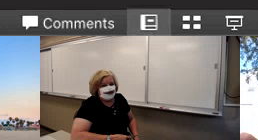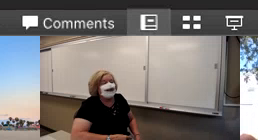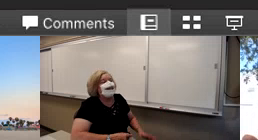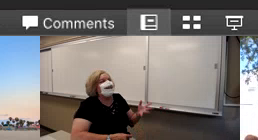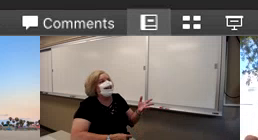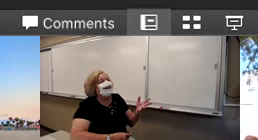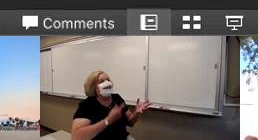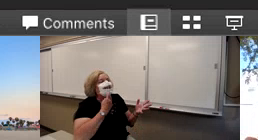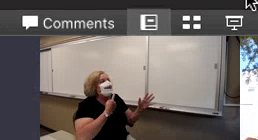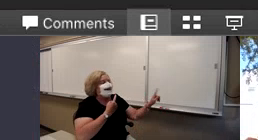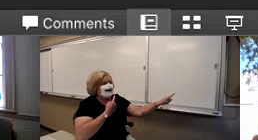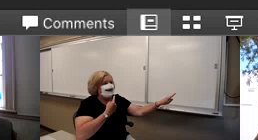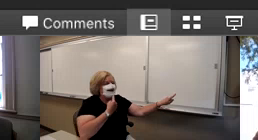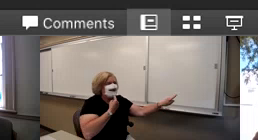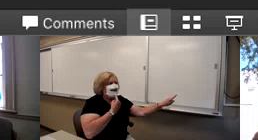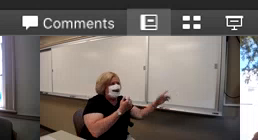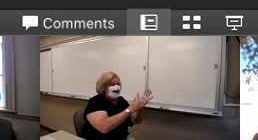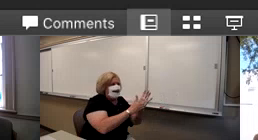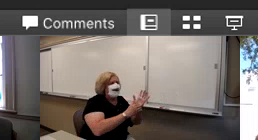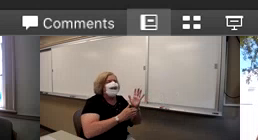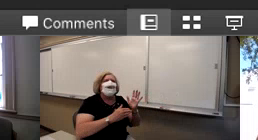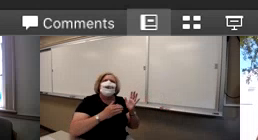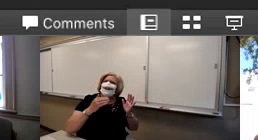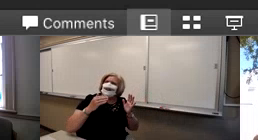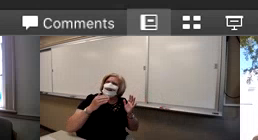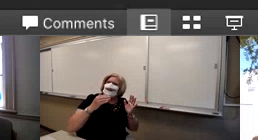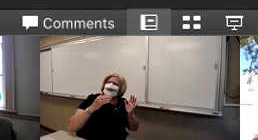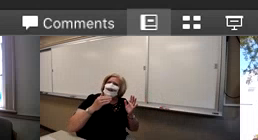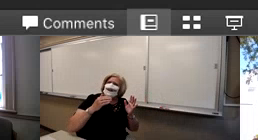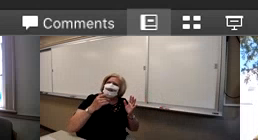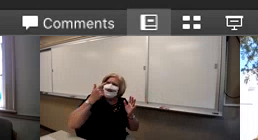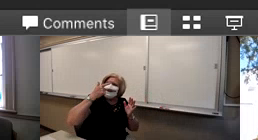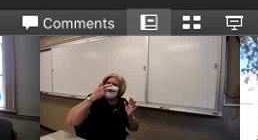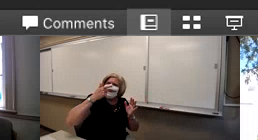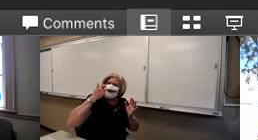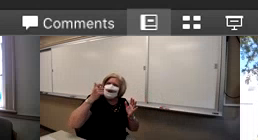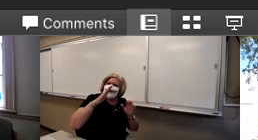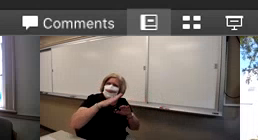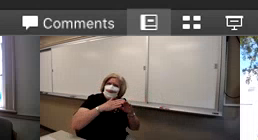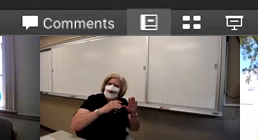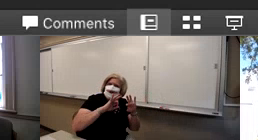Say that again. Just because you're part of the meeting, it doesn't mean you're not part of the team.